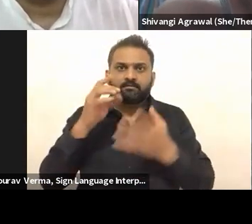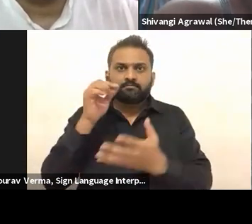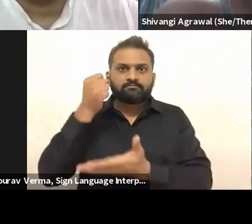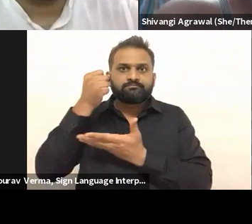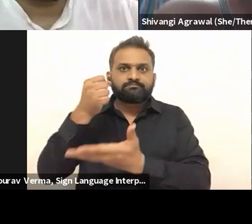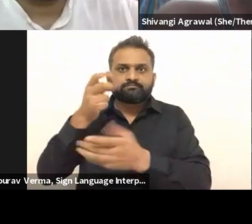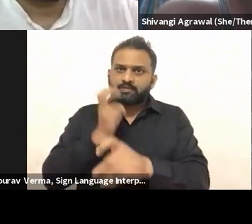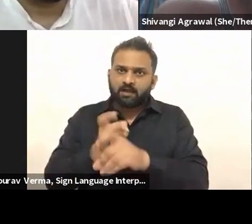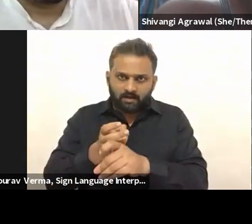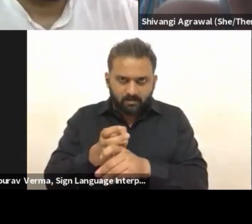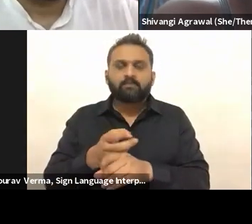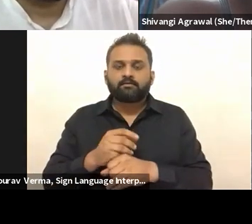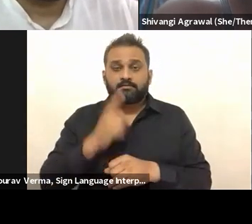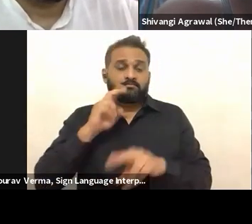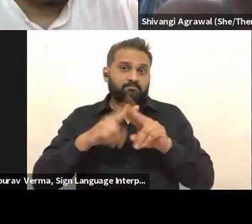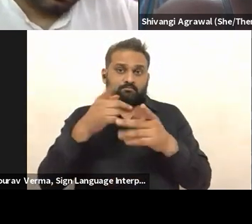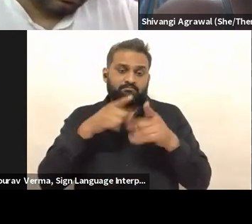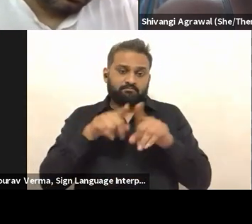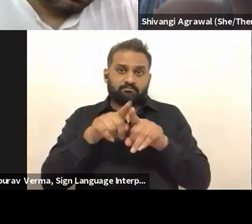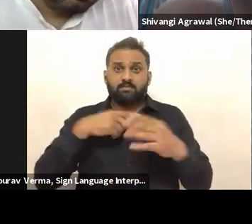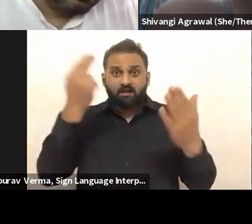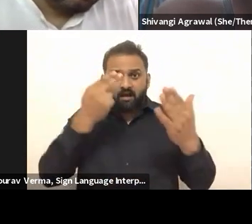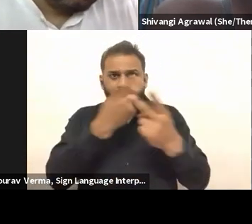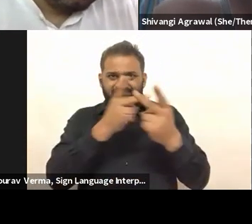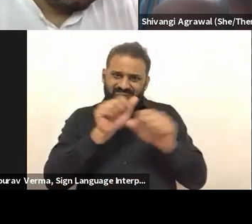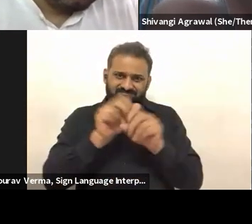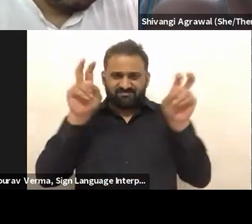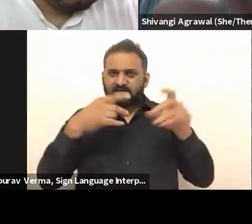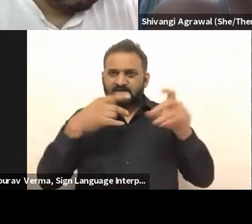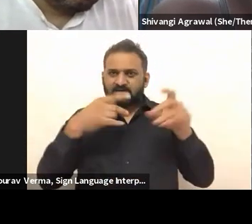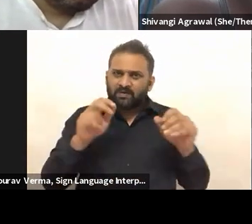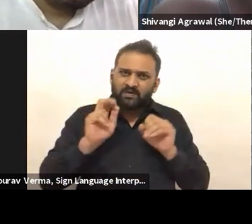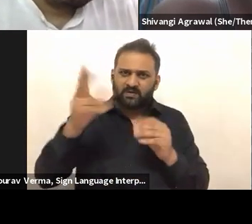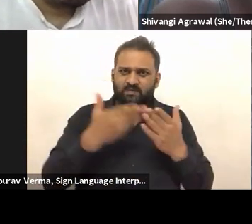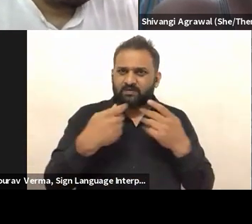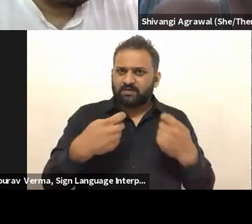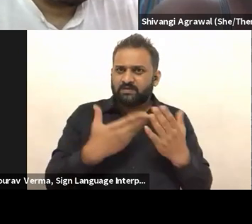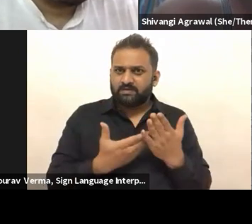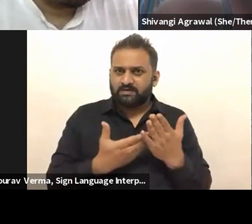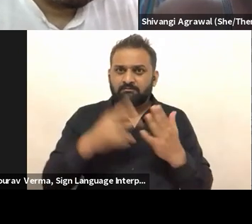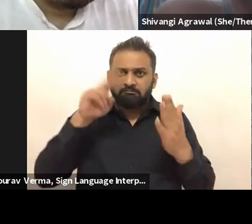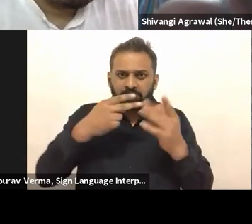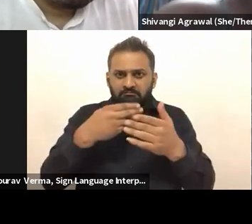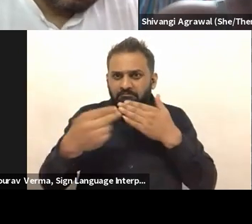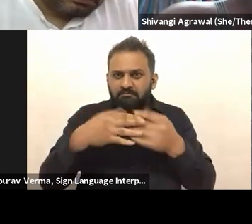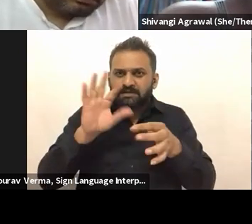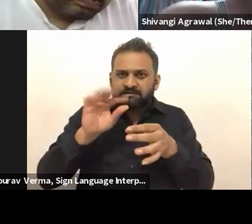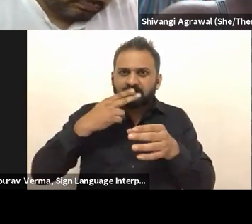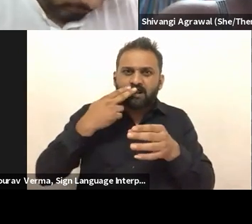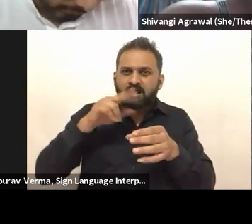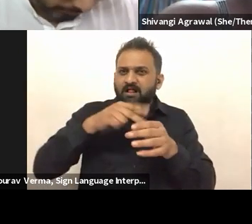I talk about like art, even art tools are so expensive, and those art tools are not like accessible either.